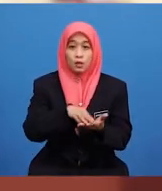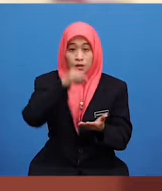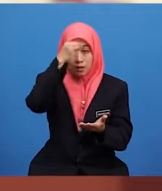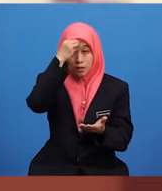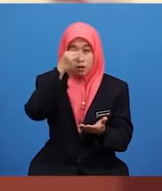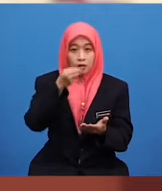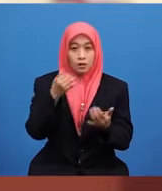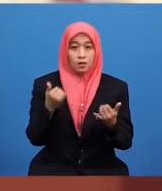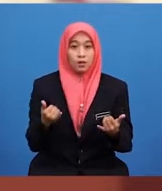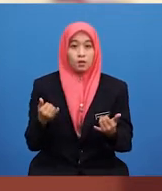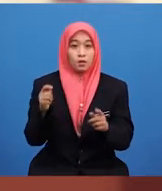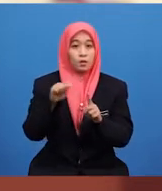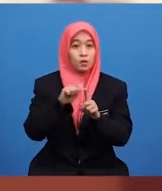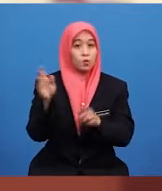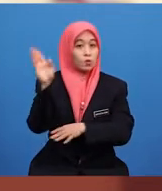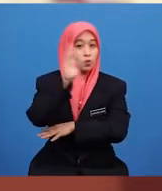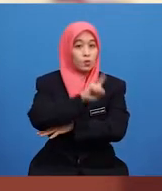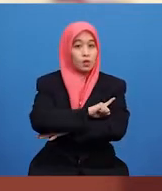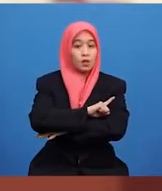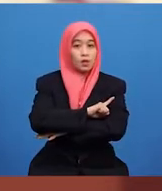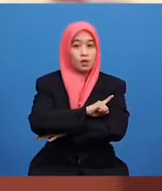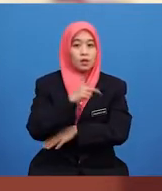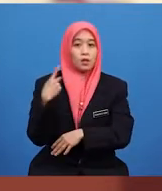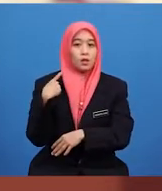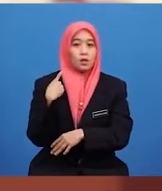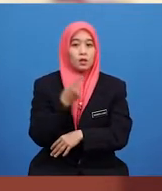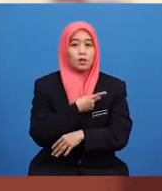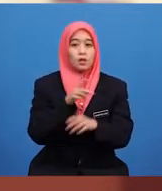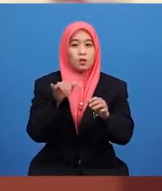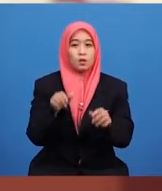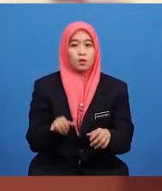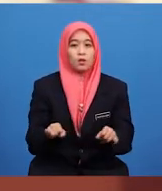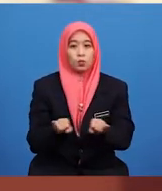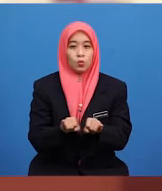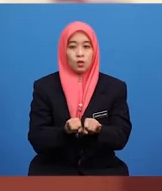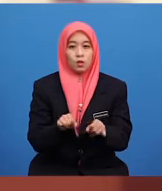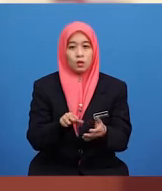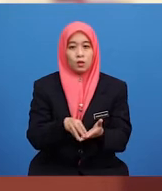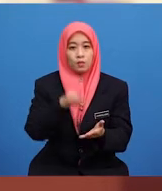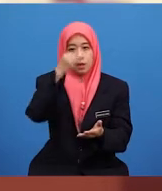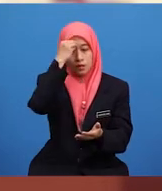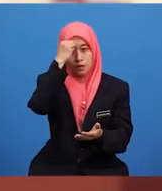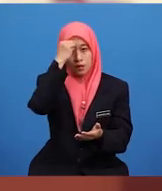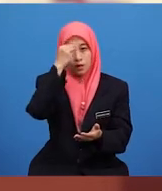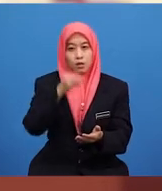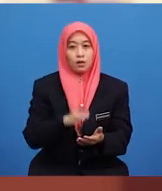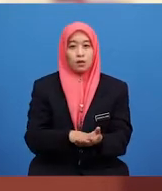We also learned to answer "it's a" when someone asks